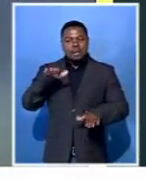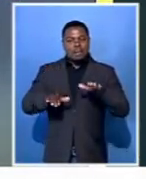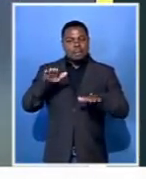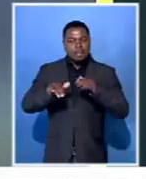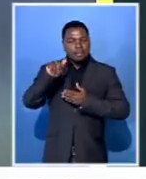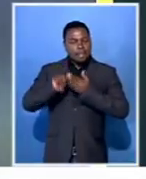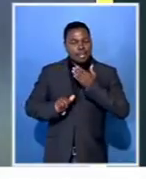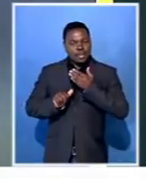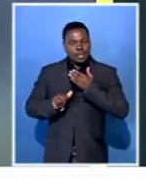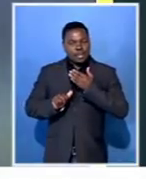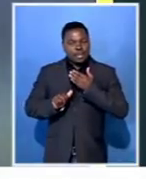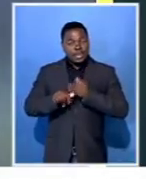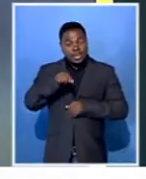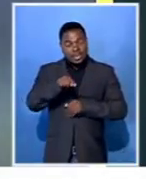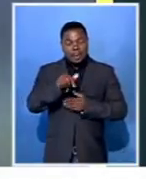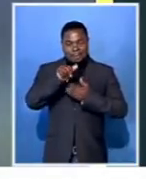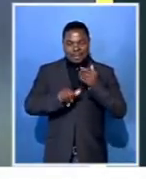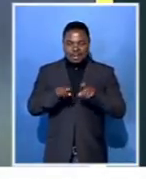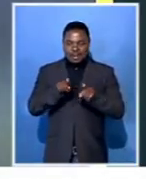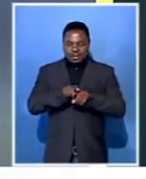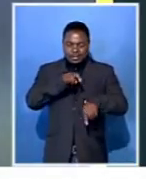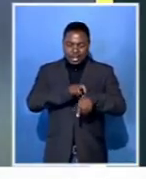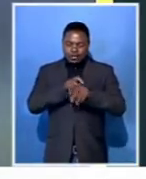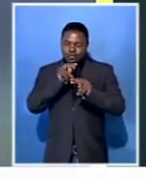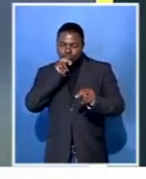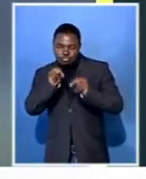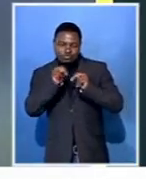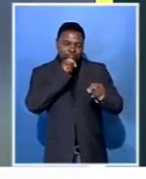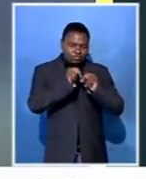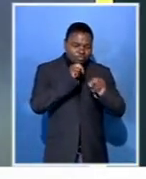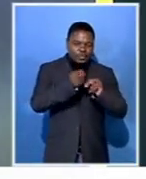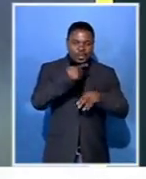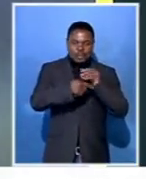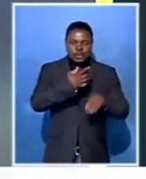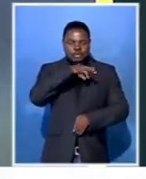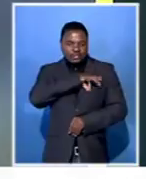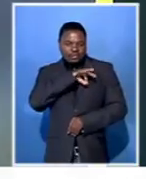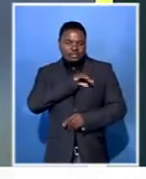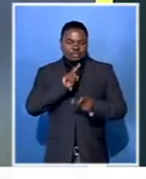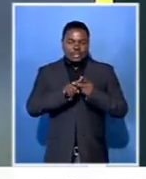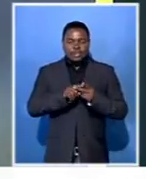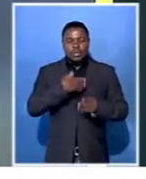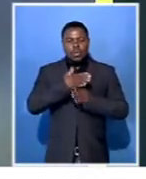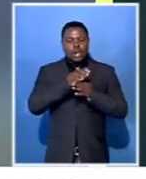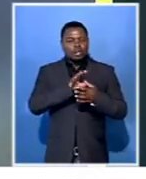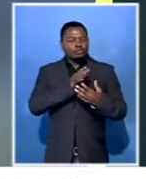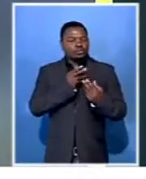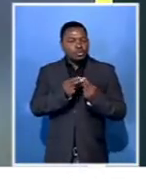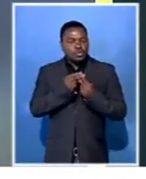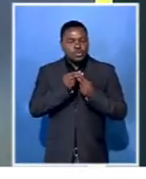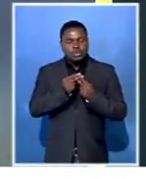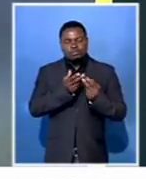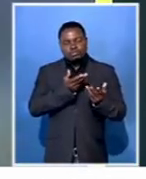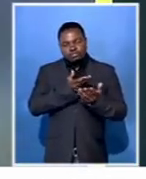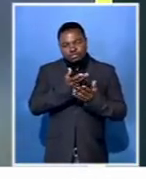usual bargaining season in the negotiation space and the trade unions, and Minister